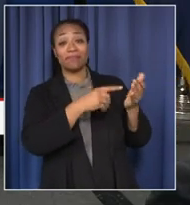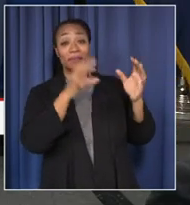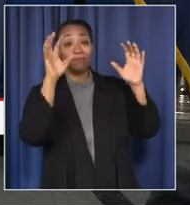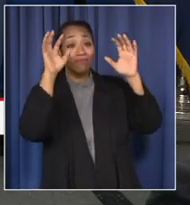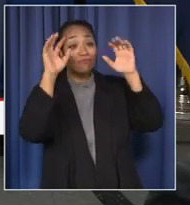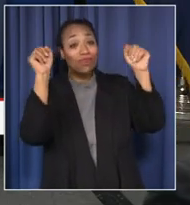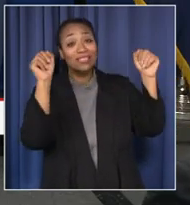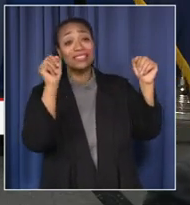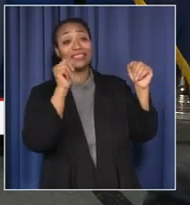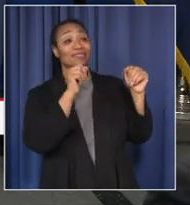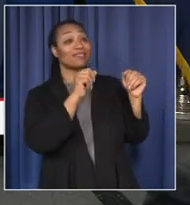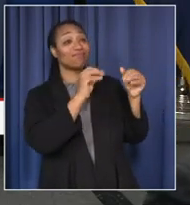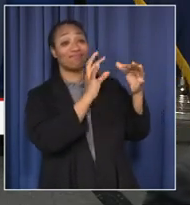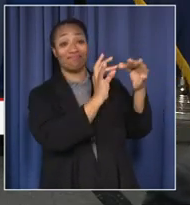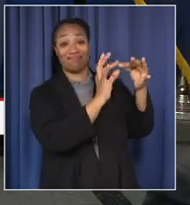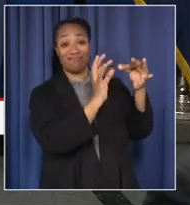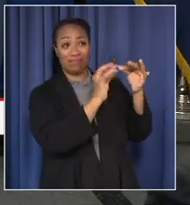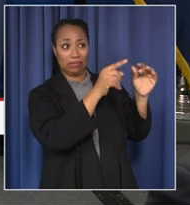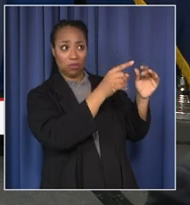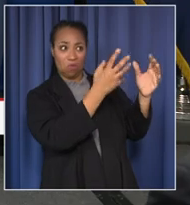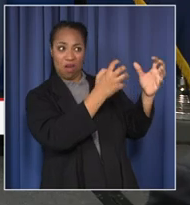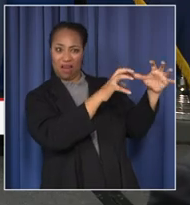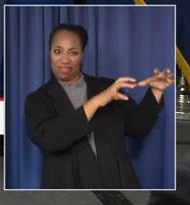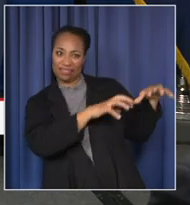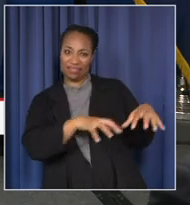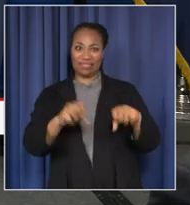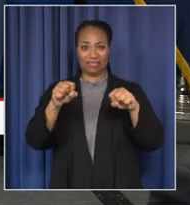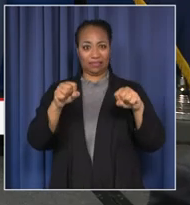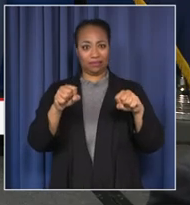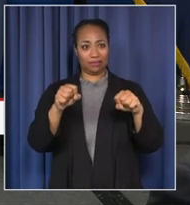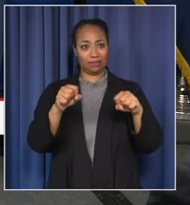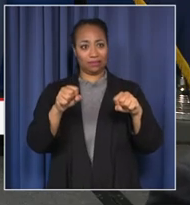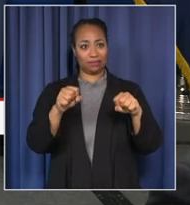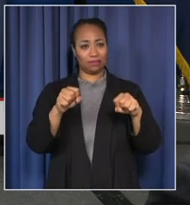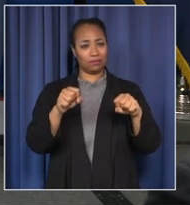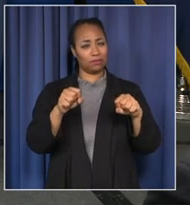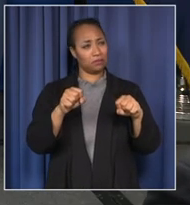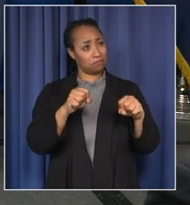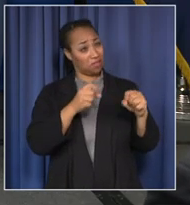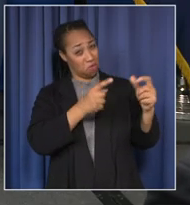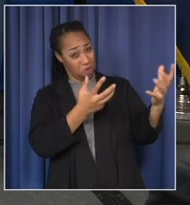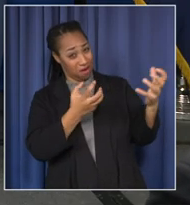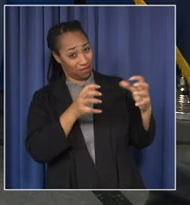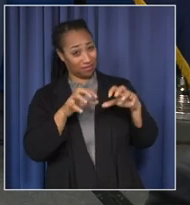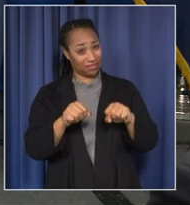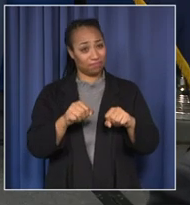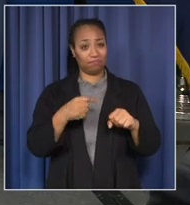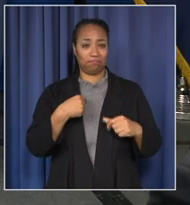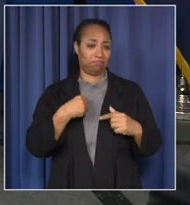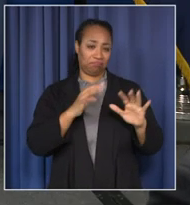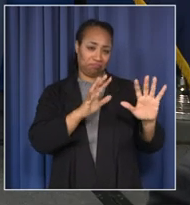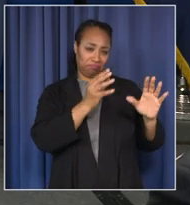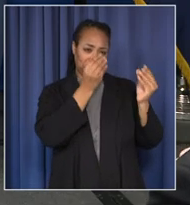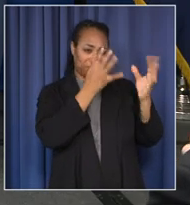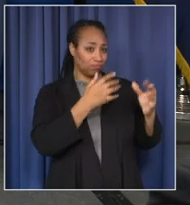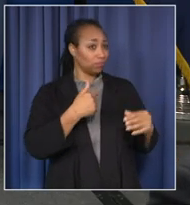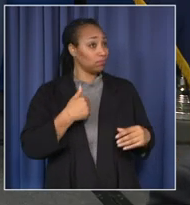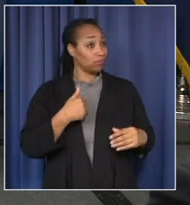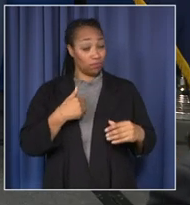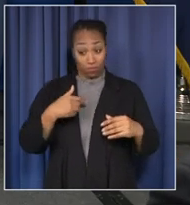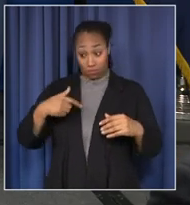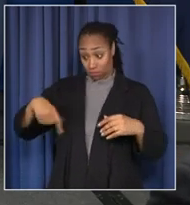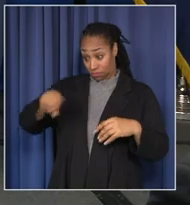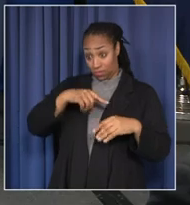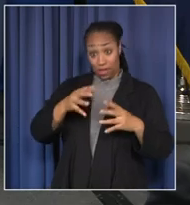limited self-determination is because we don't enjoy the same rights as American citizens. But we are the same as